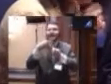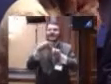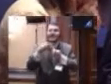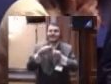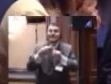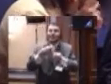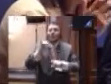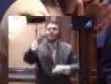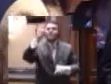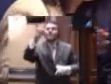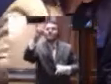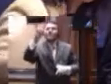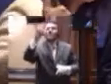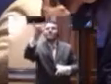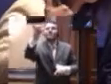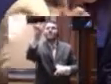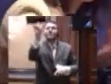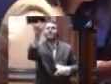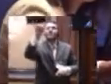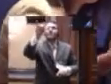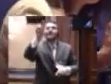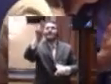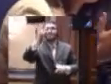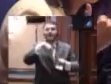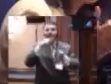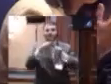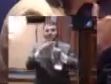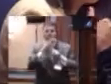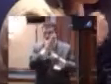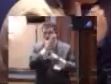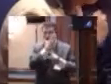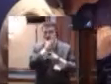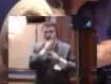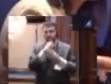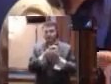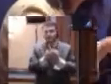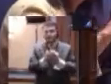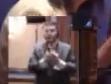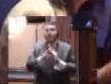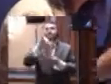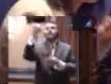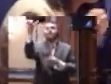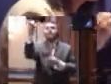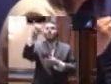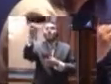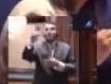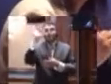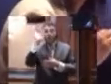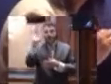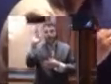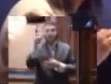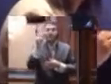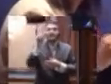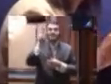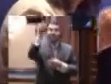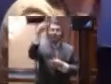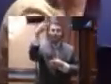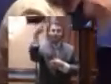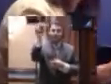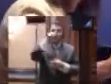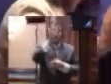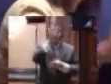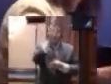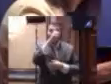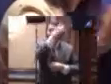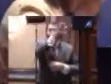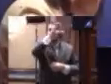Skeer. 27th April was when the senior leaders returned from exile, who were involved in negotiations, and